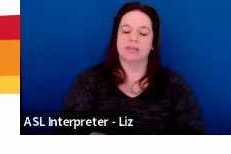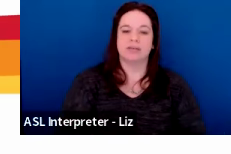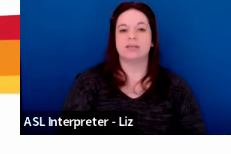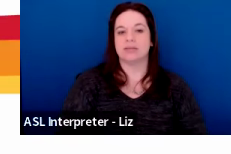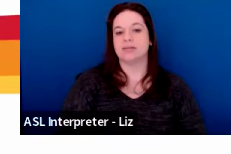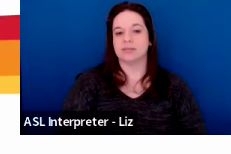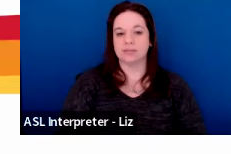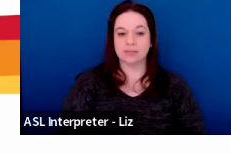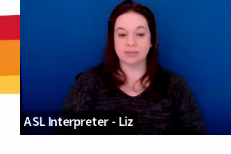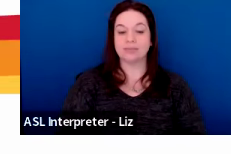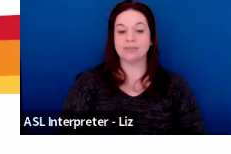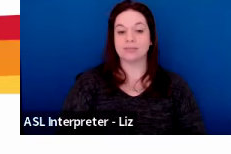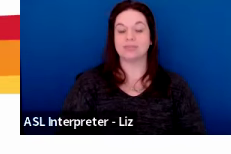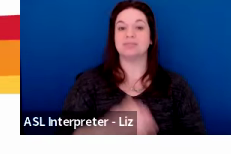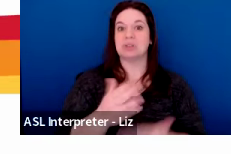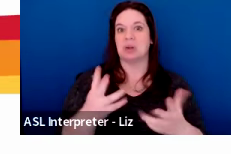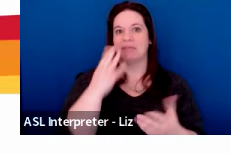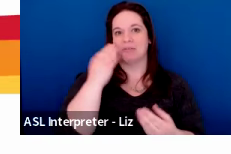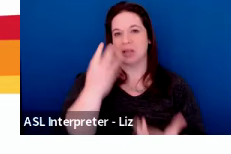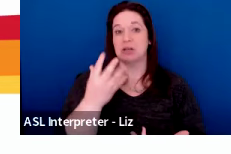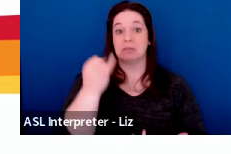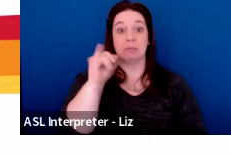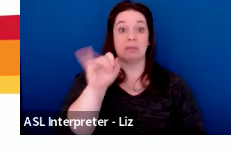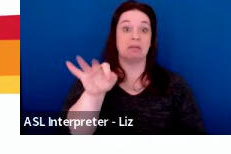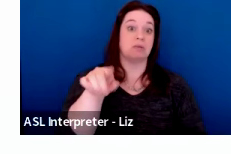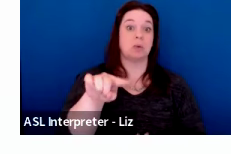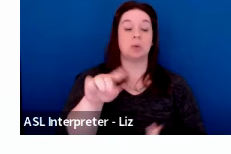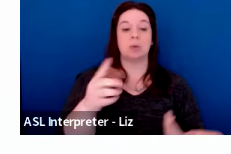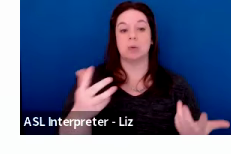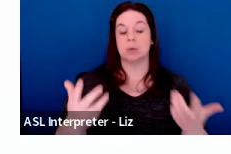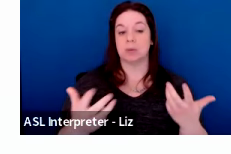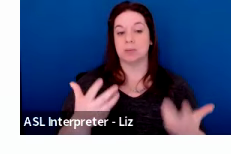this information already, but if you